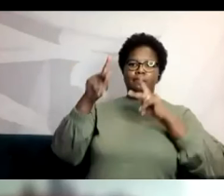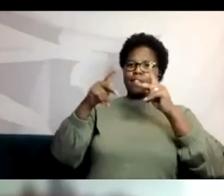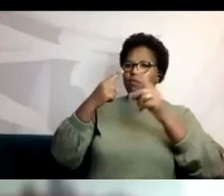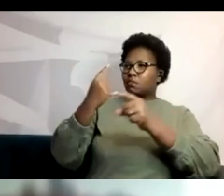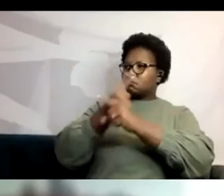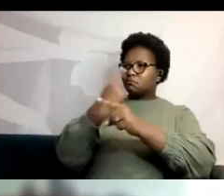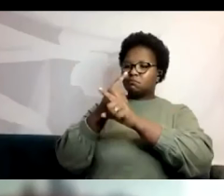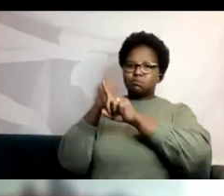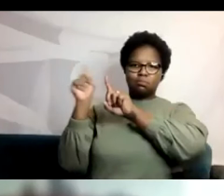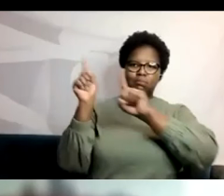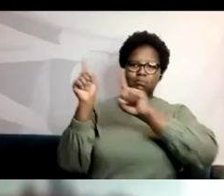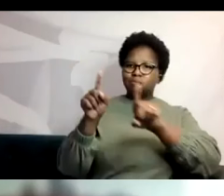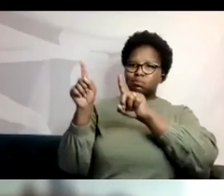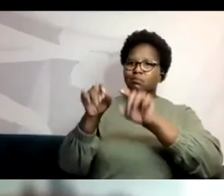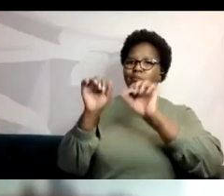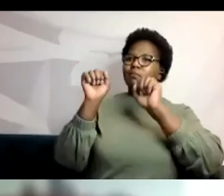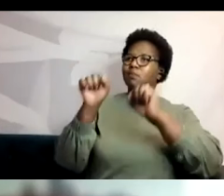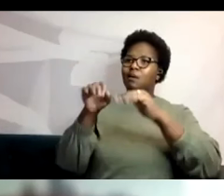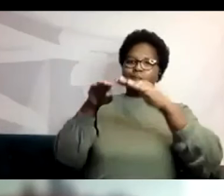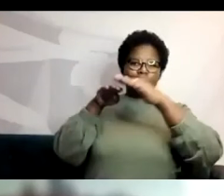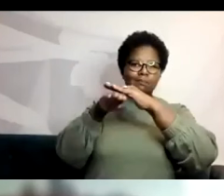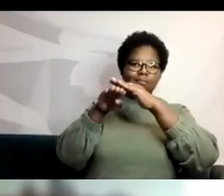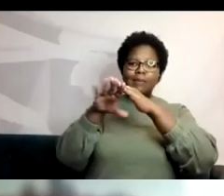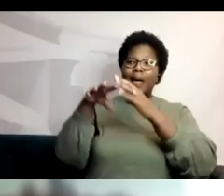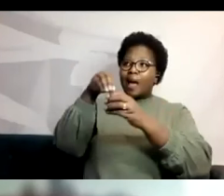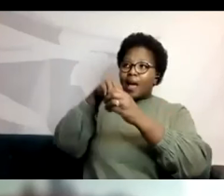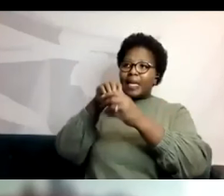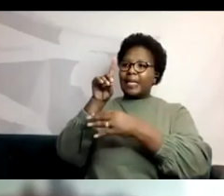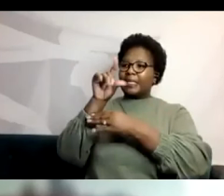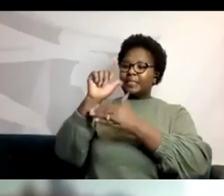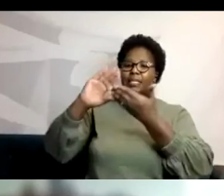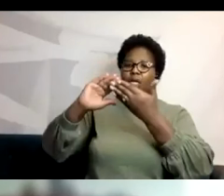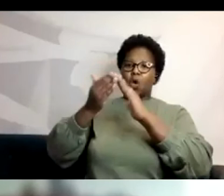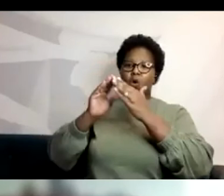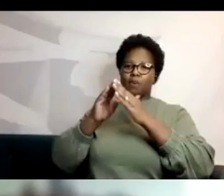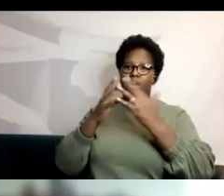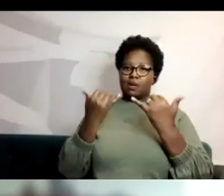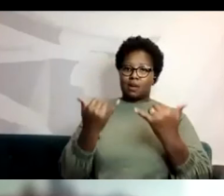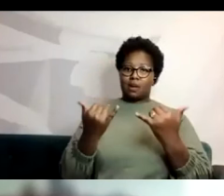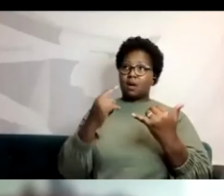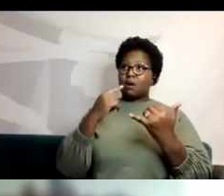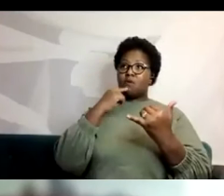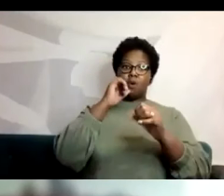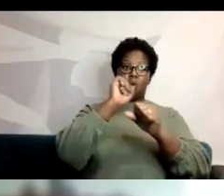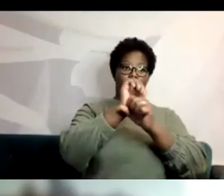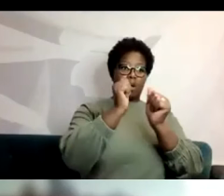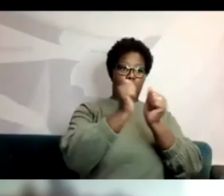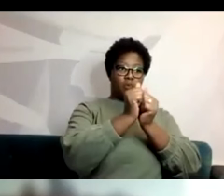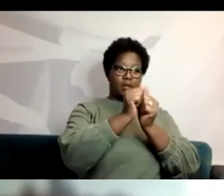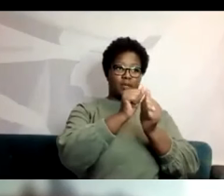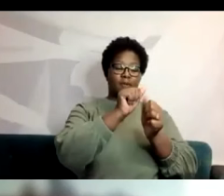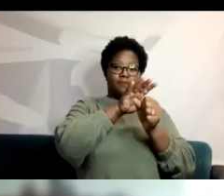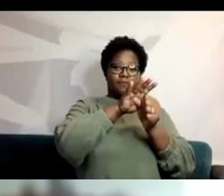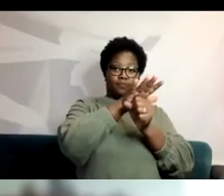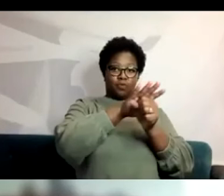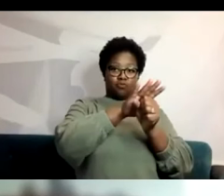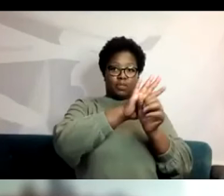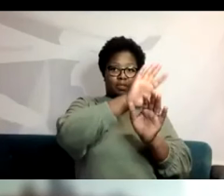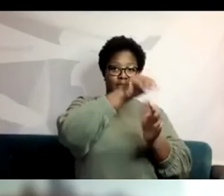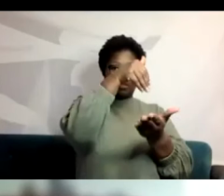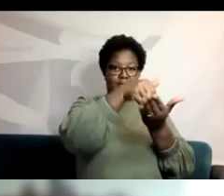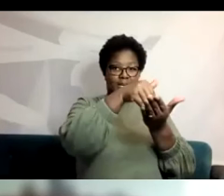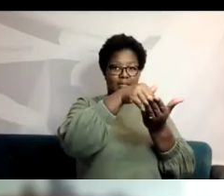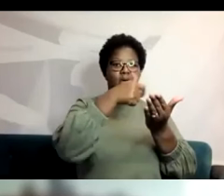our disability community. We are now working with the regional center on setting up some form